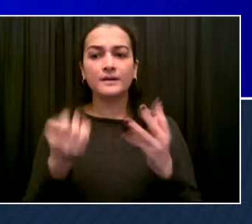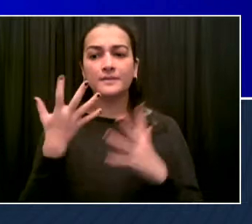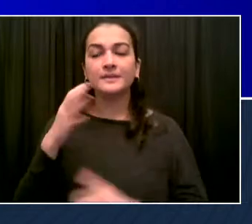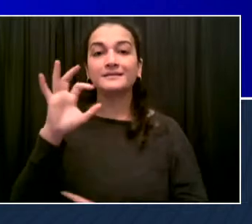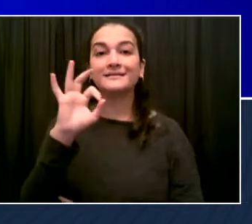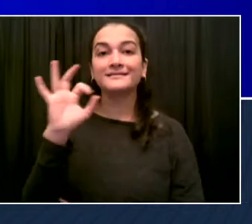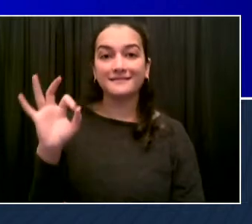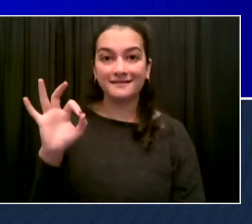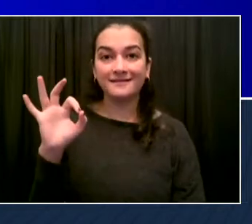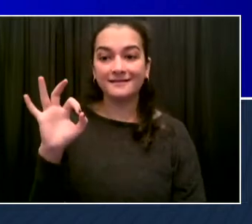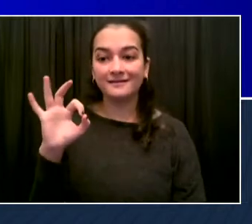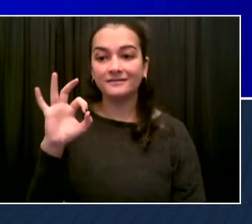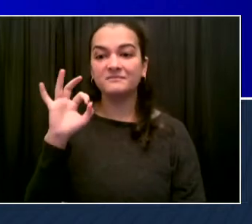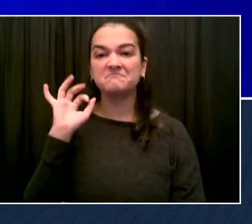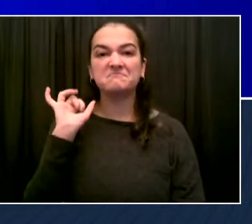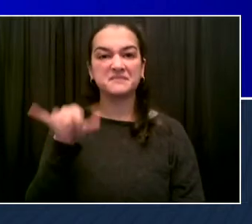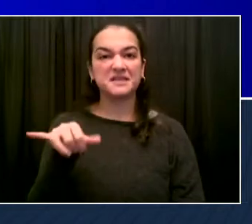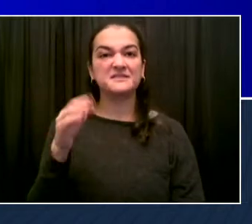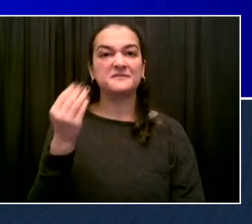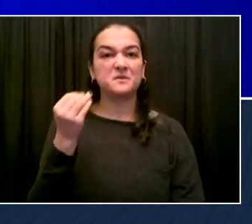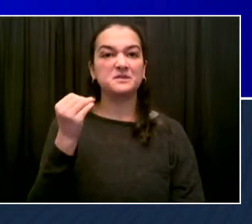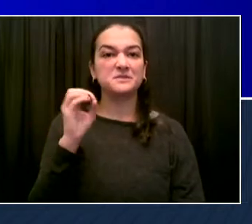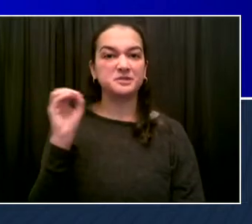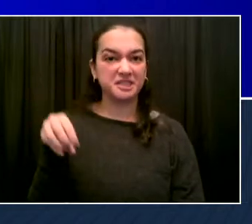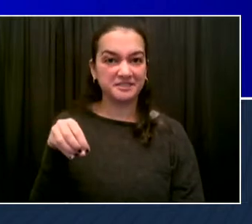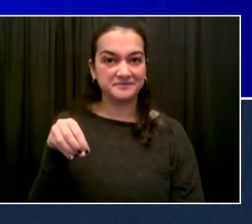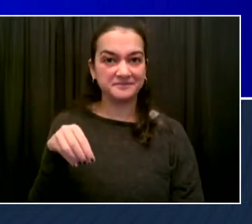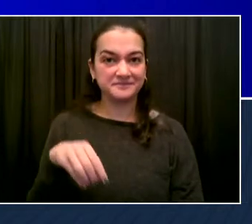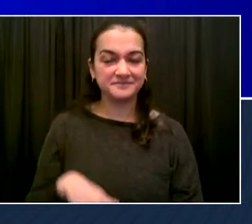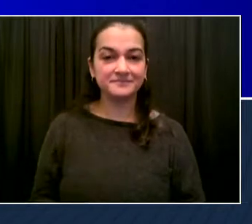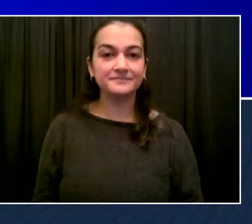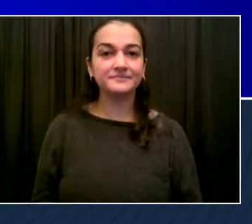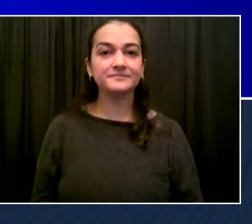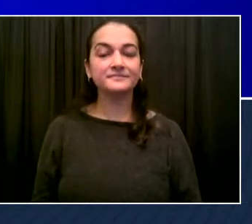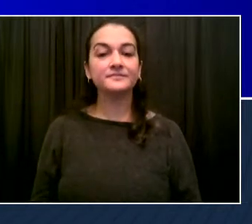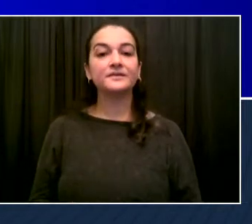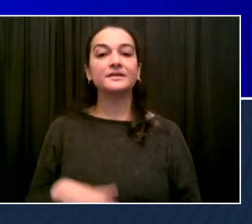level of 14.02%. Hospitalization rate today,